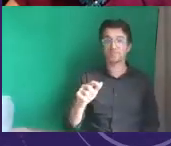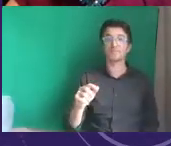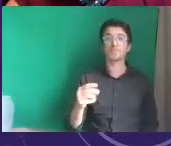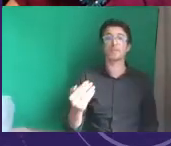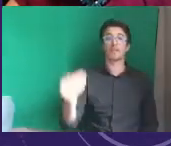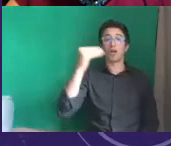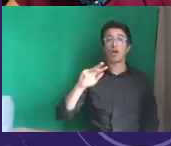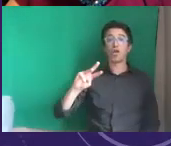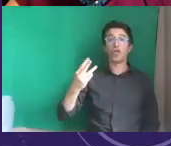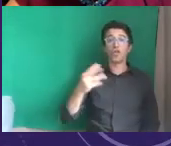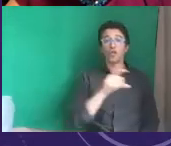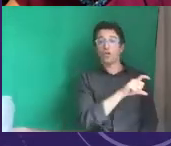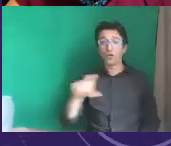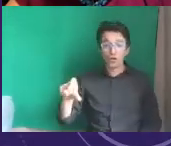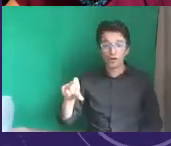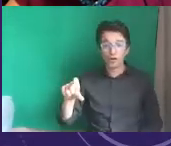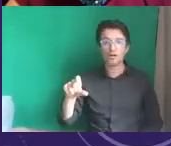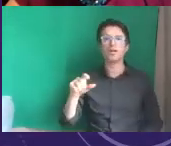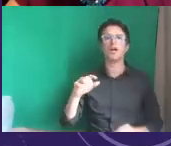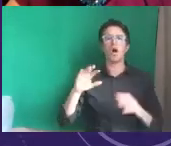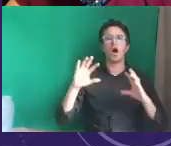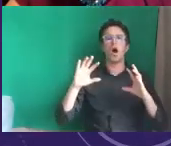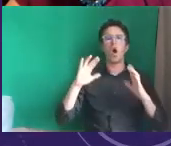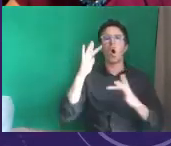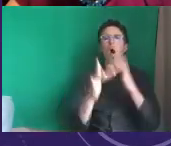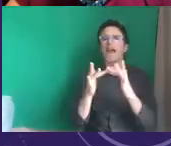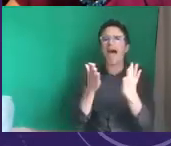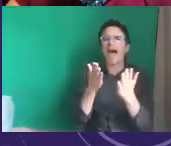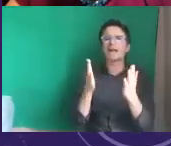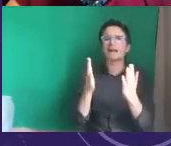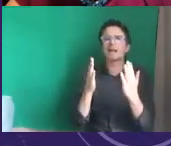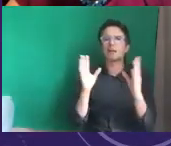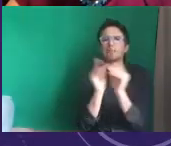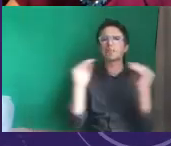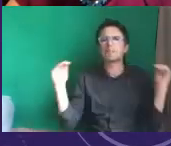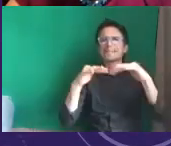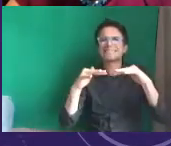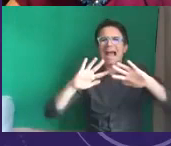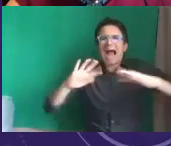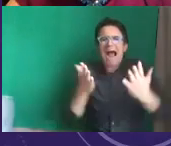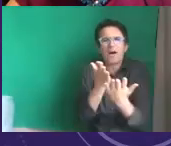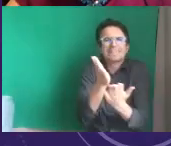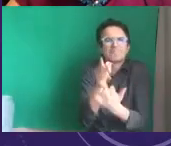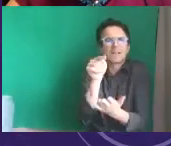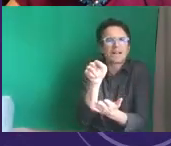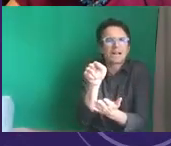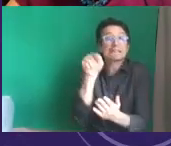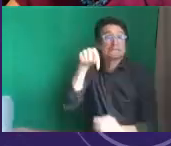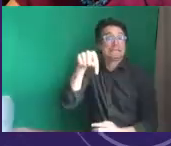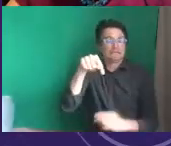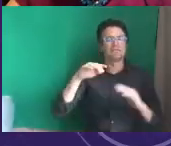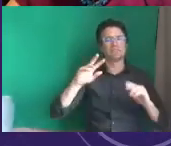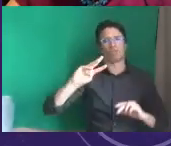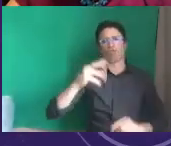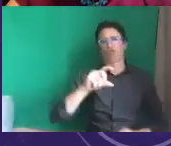an opportunity to ask questions. So please put your question in the Q&A icon